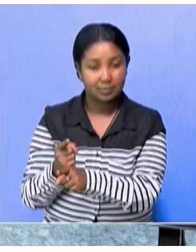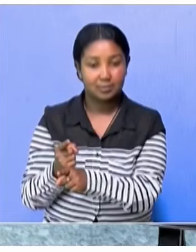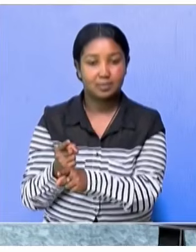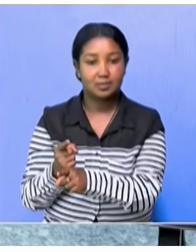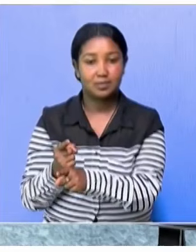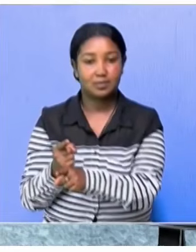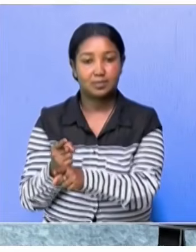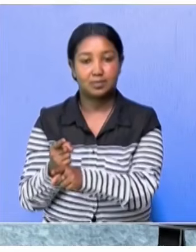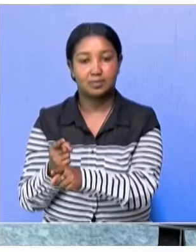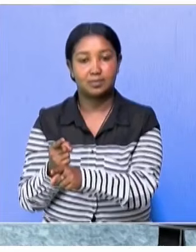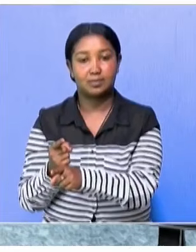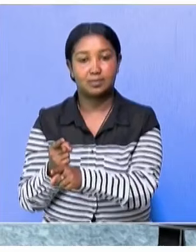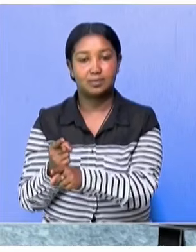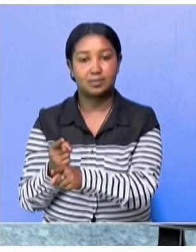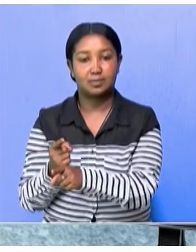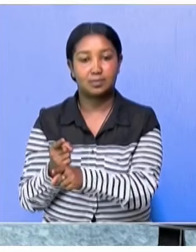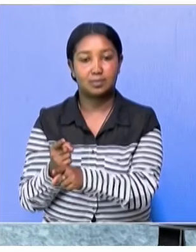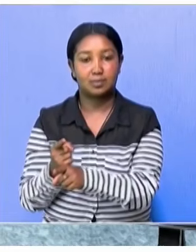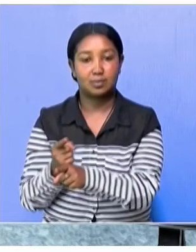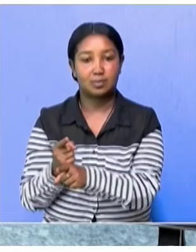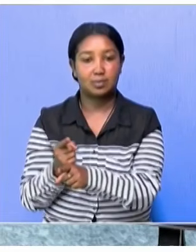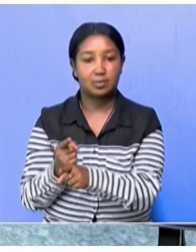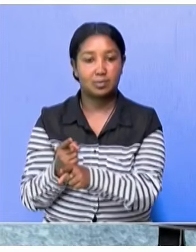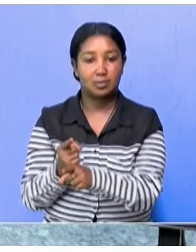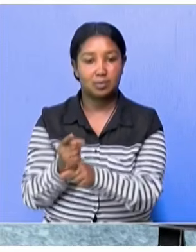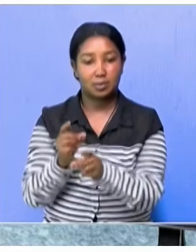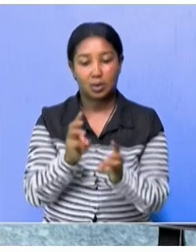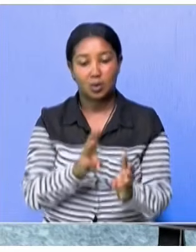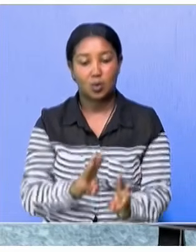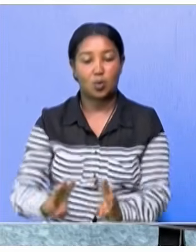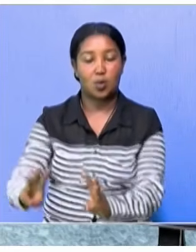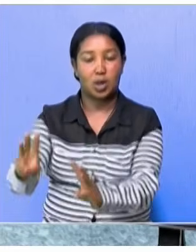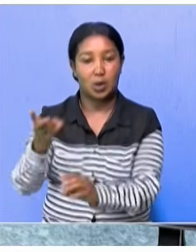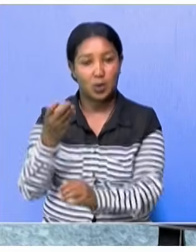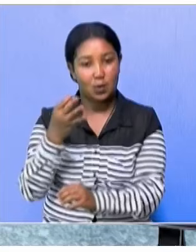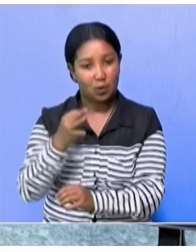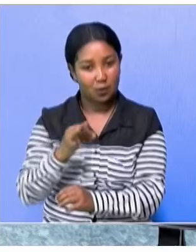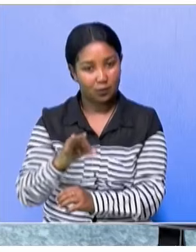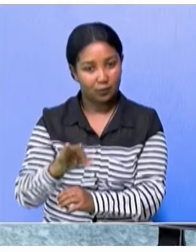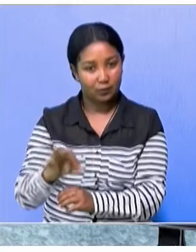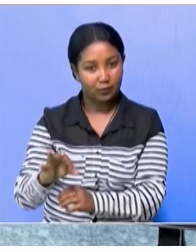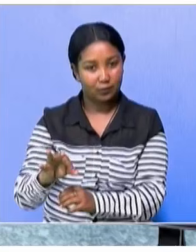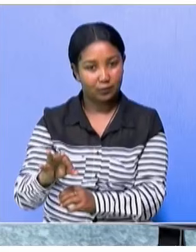appropriate way of